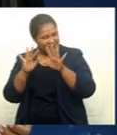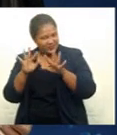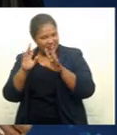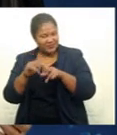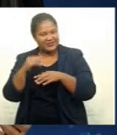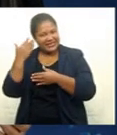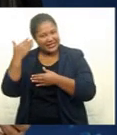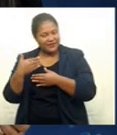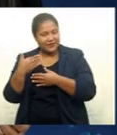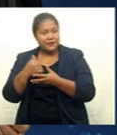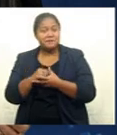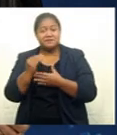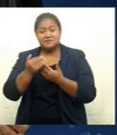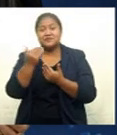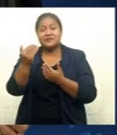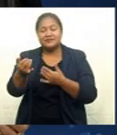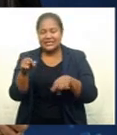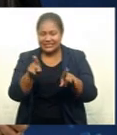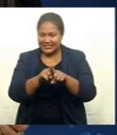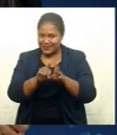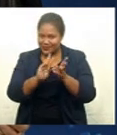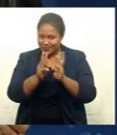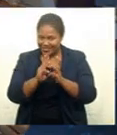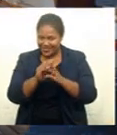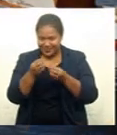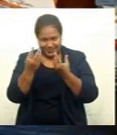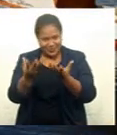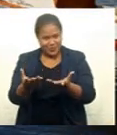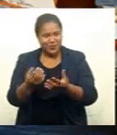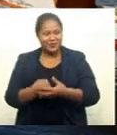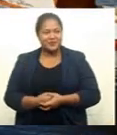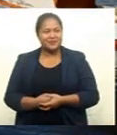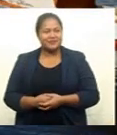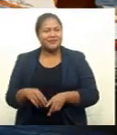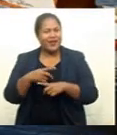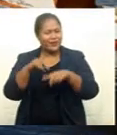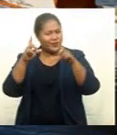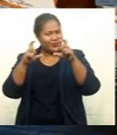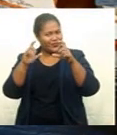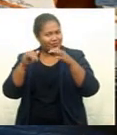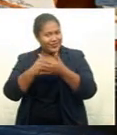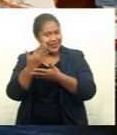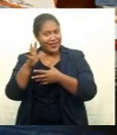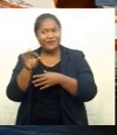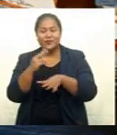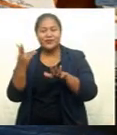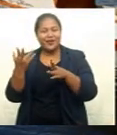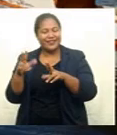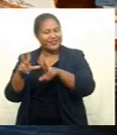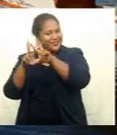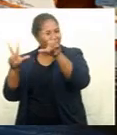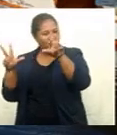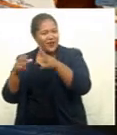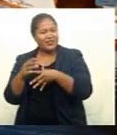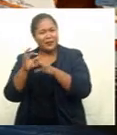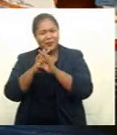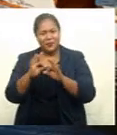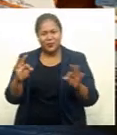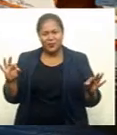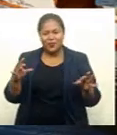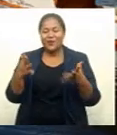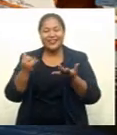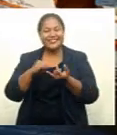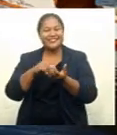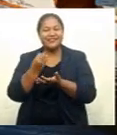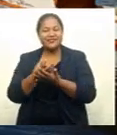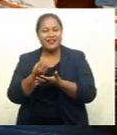And looking further ahead, similar conditions will prevail. Our shot of the day is from the north, the peace and calm of Savu Savu,